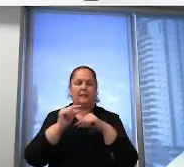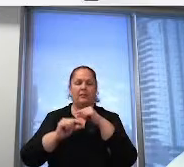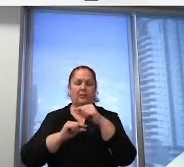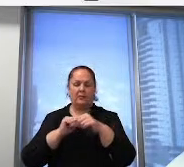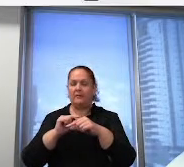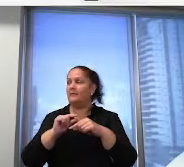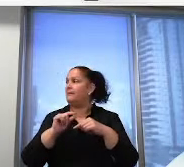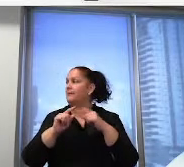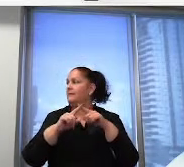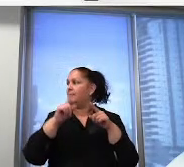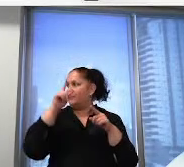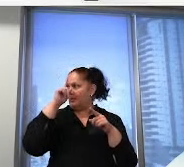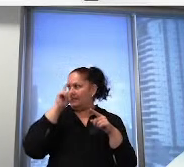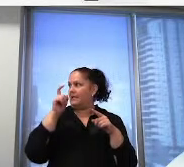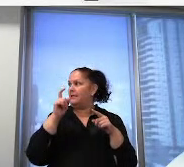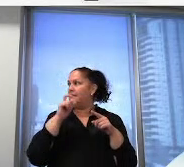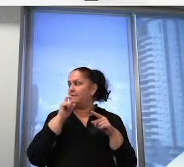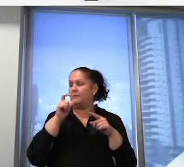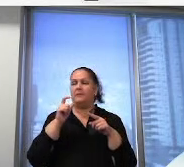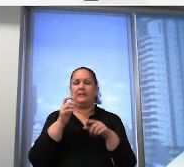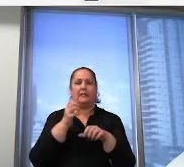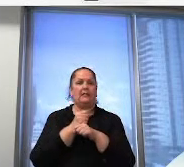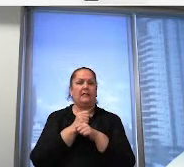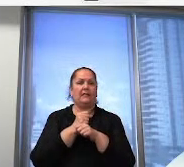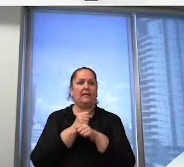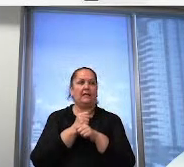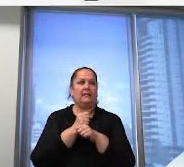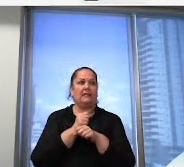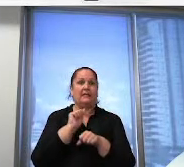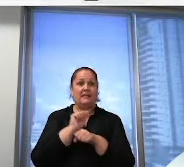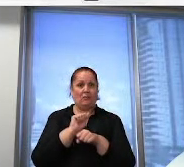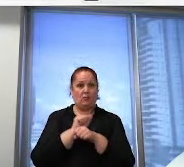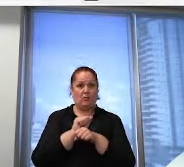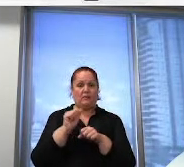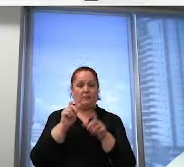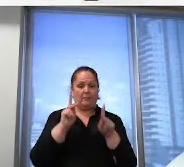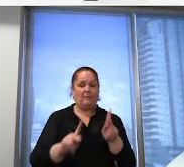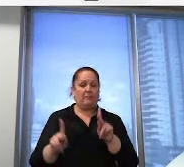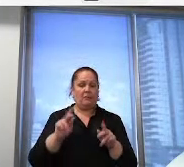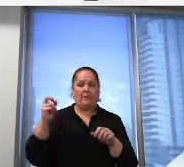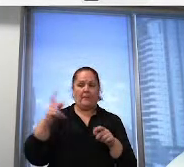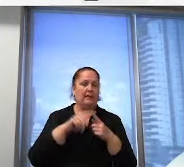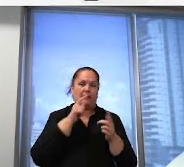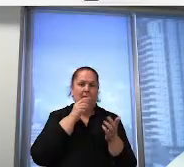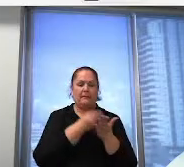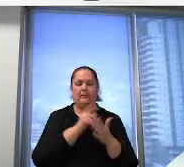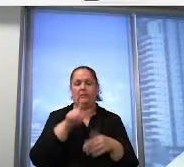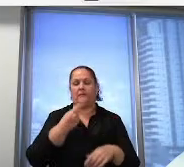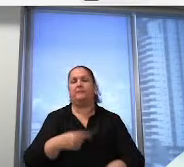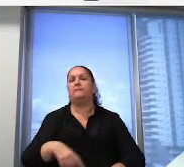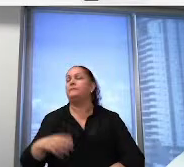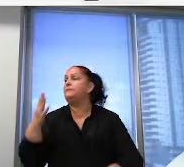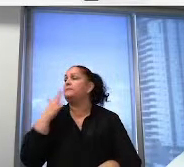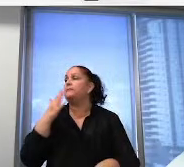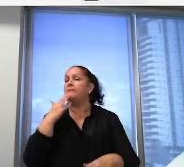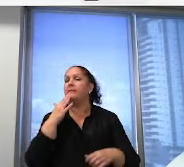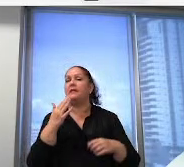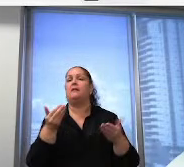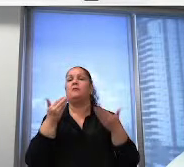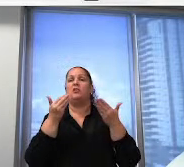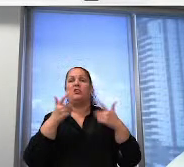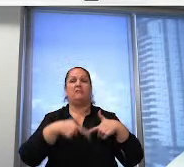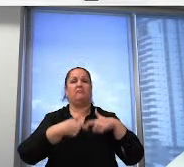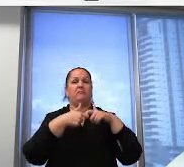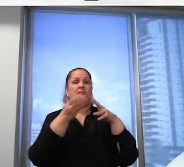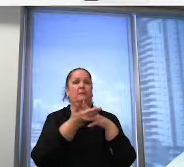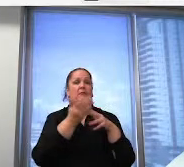back, but that's driven by getting the workforce back, not the dollars. Okay, thank you. Thank you,